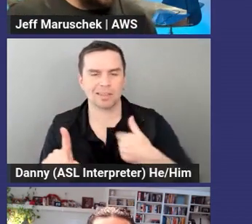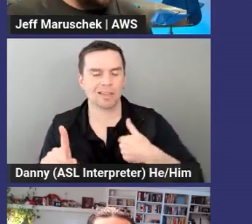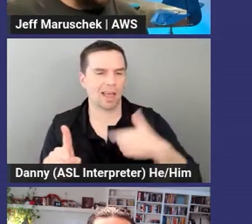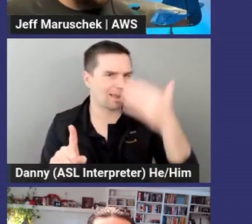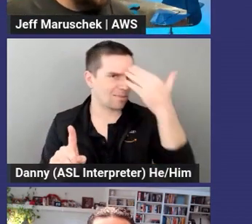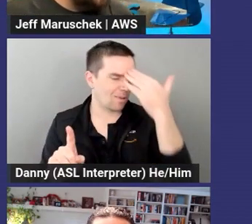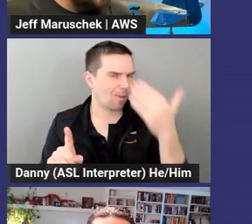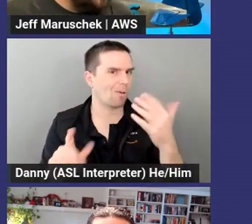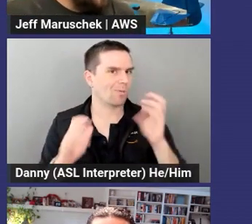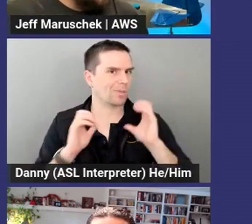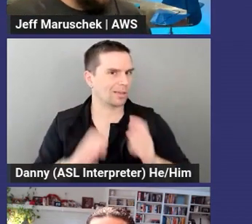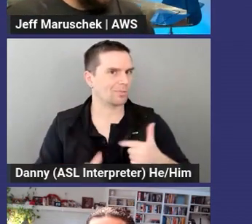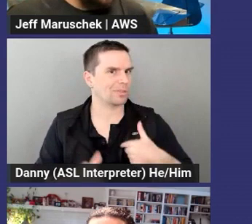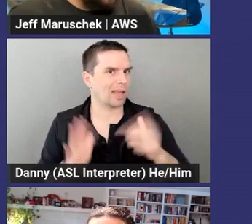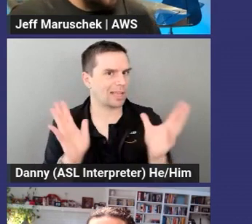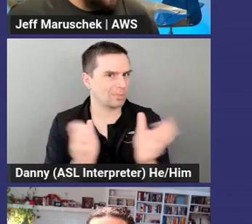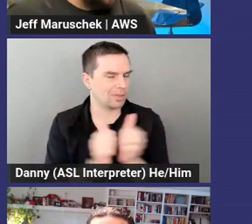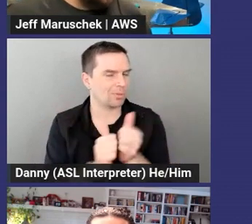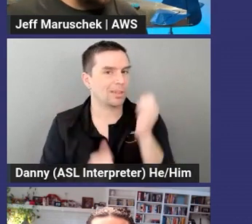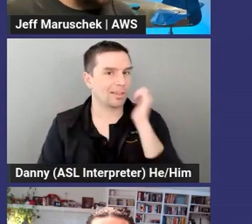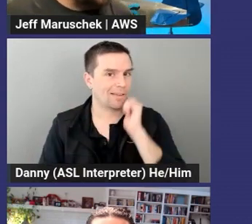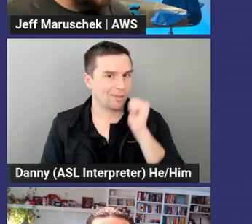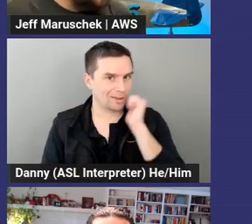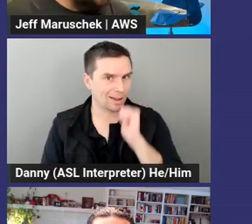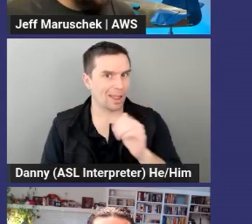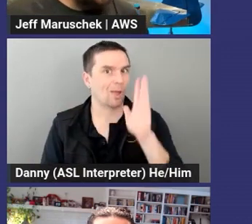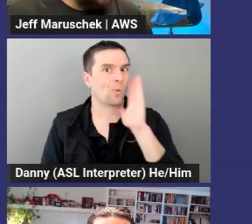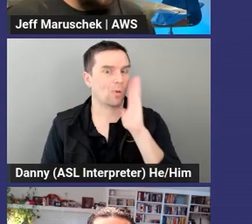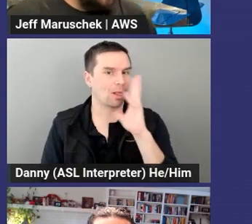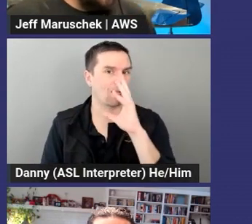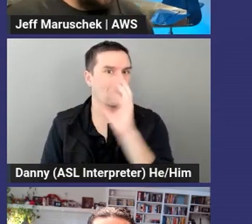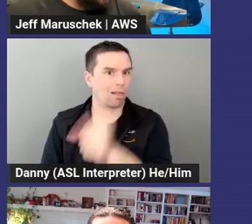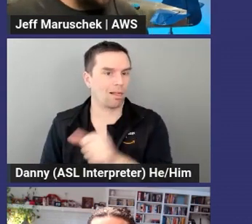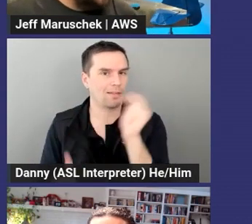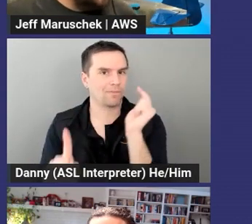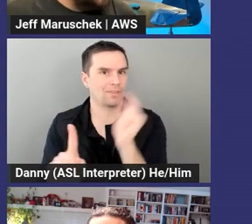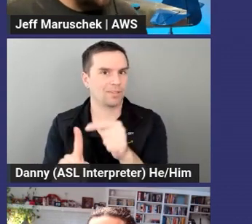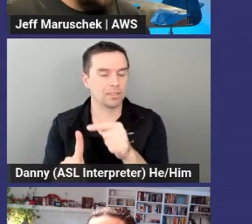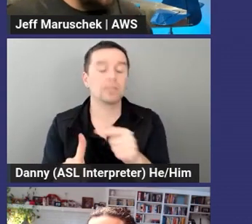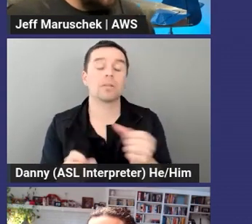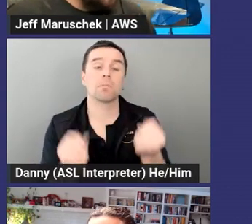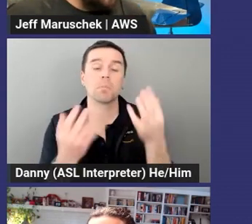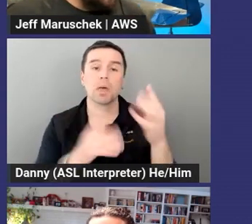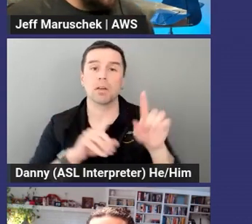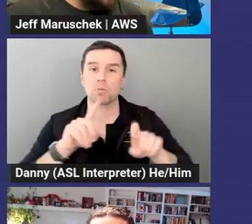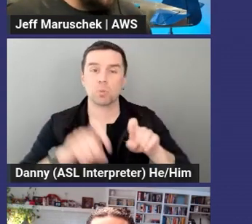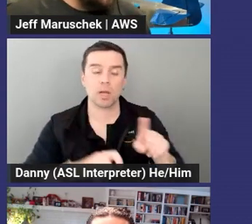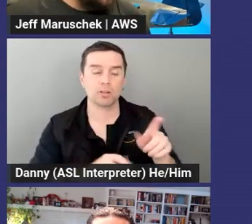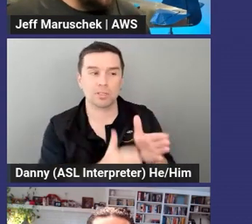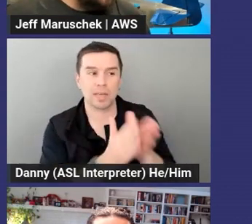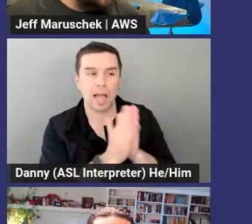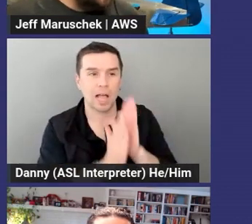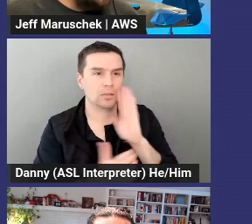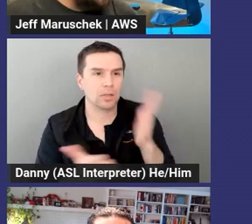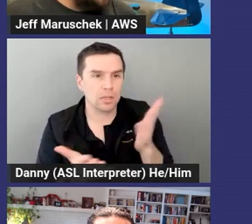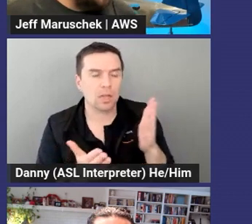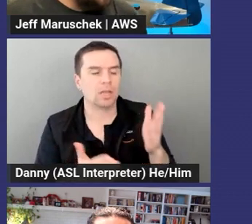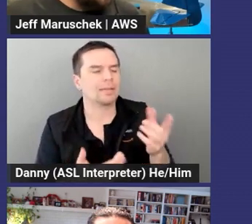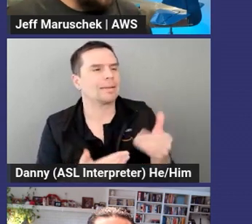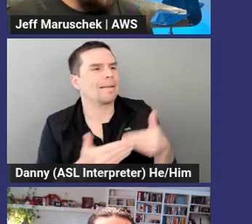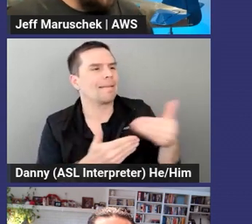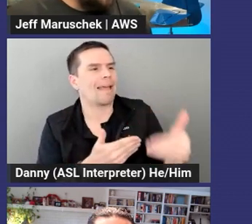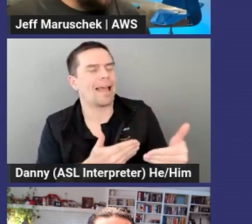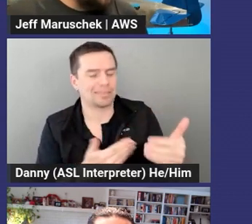day. And I'm sure a lot of questions are going to be asked specifically on, okay, what do I do next when I get